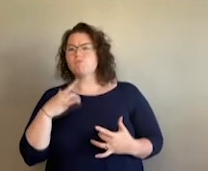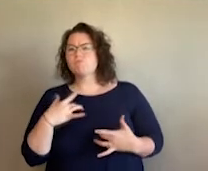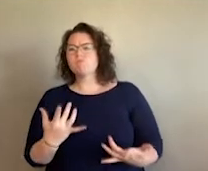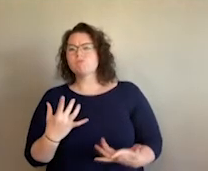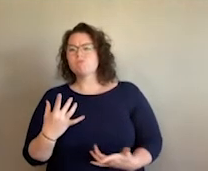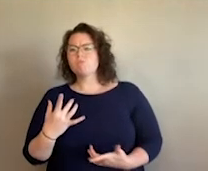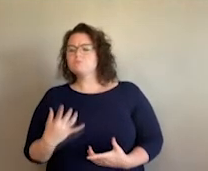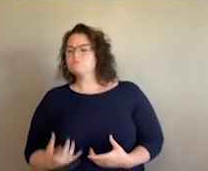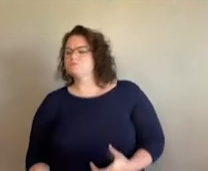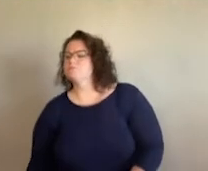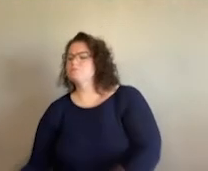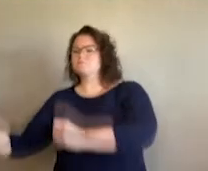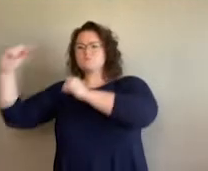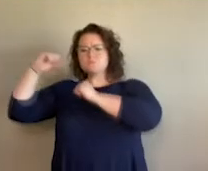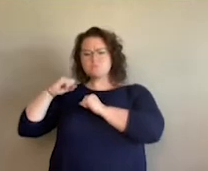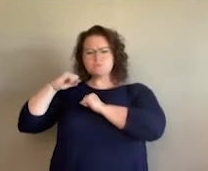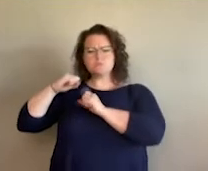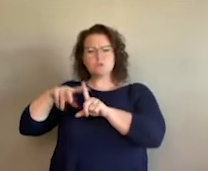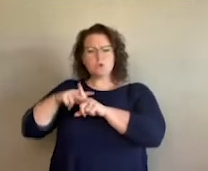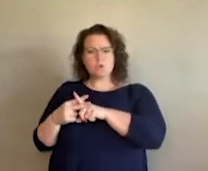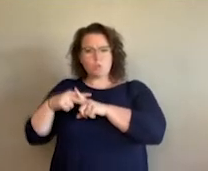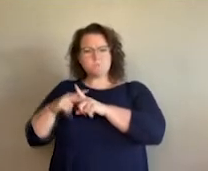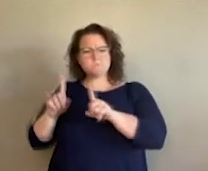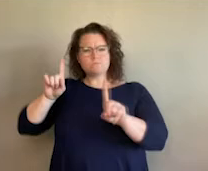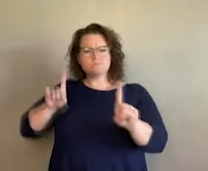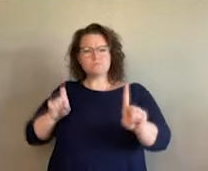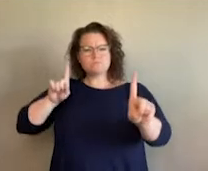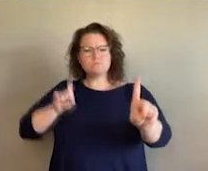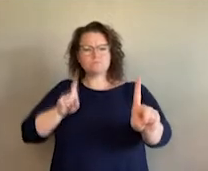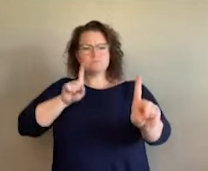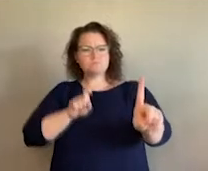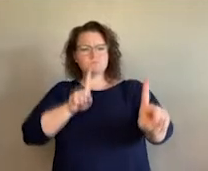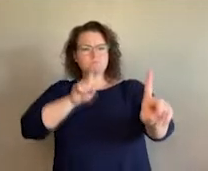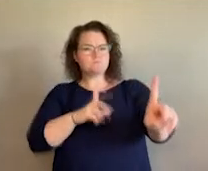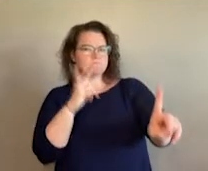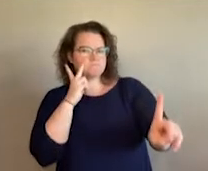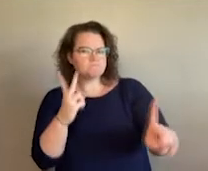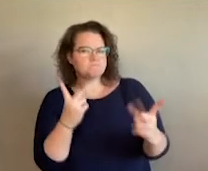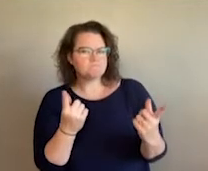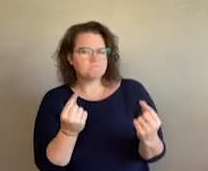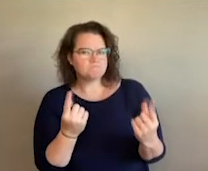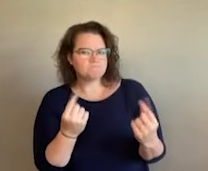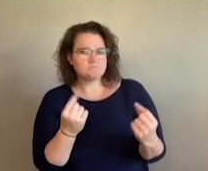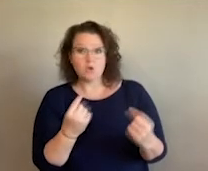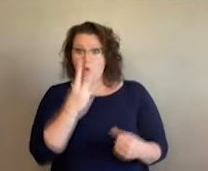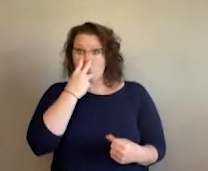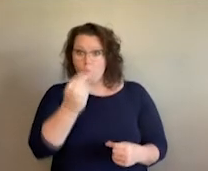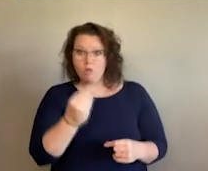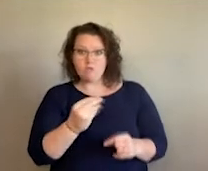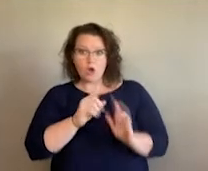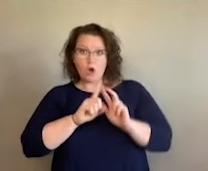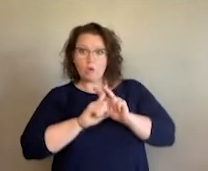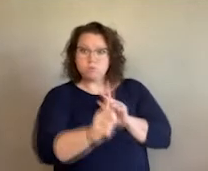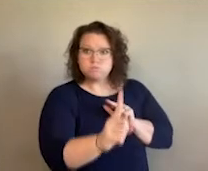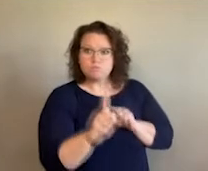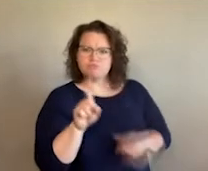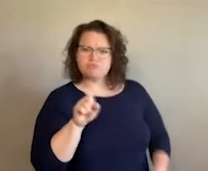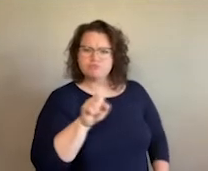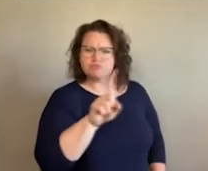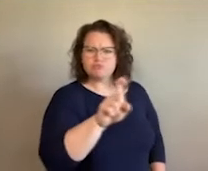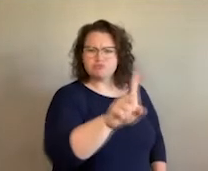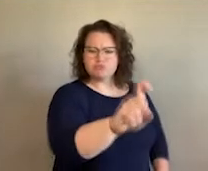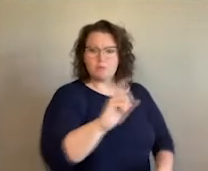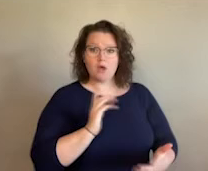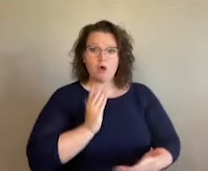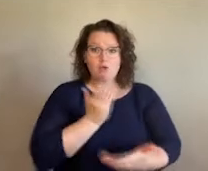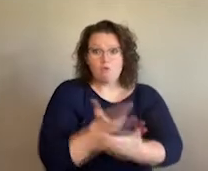his axe and followed on after the wolf to see what he was going to do. On went Mr. Wolf, and presently he came to the edge